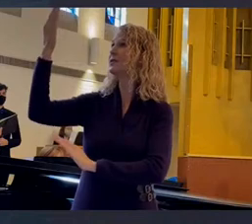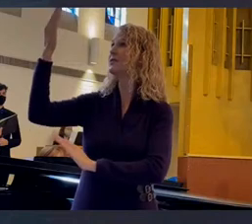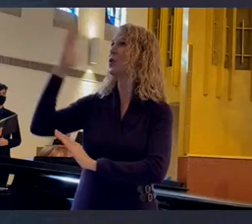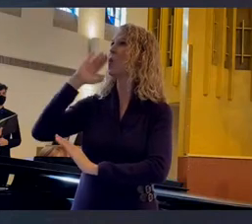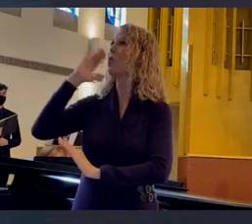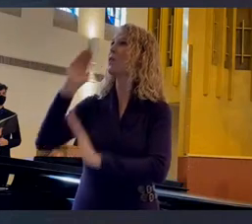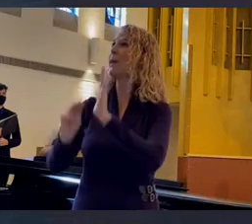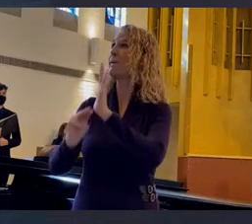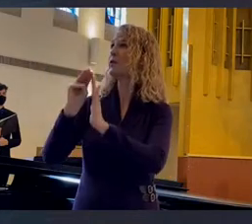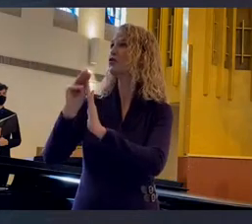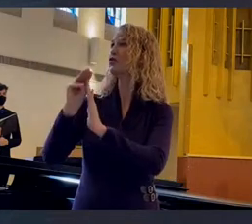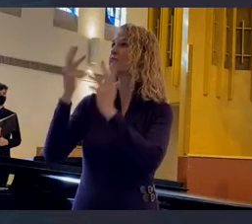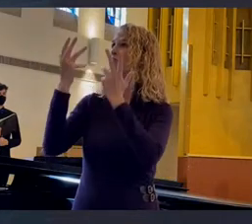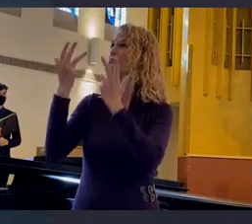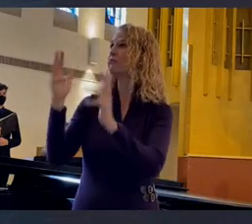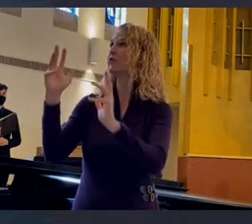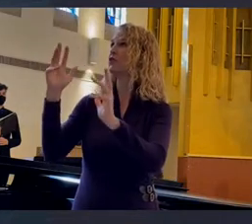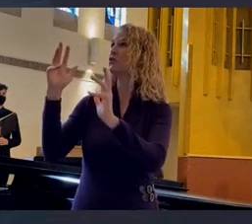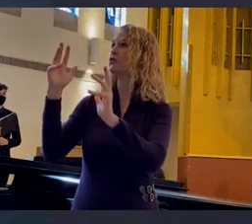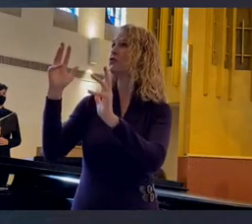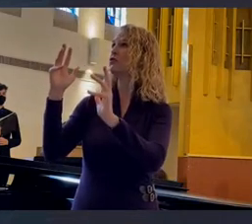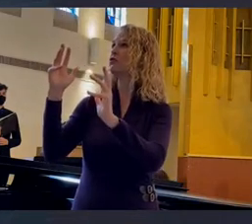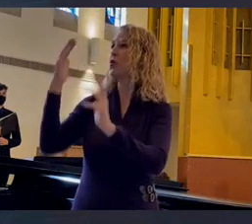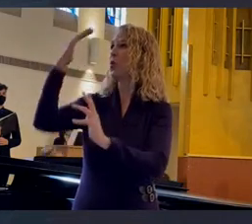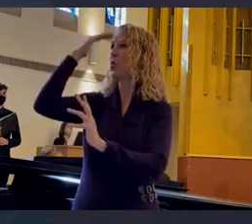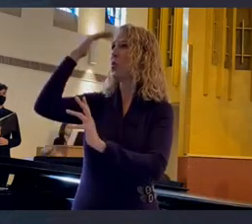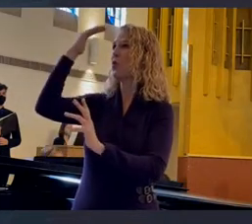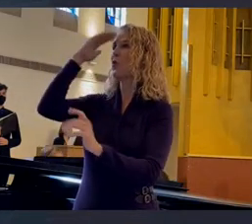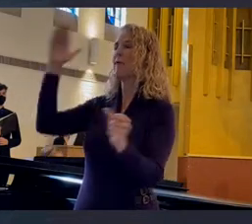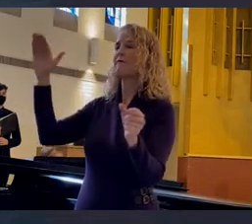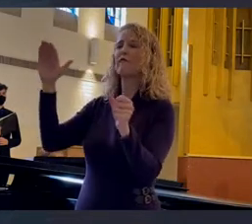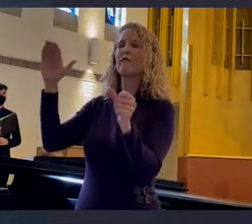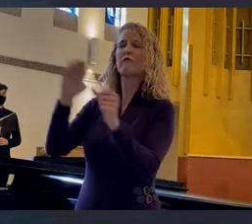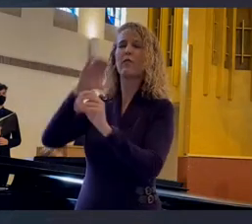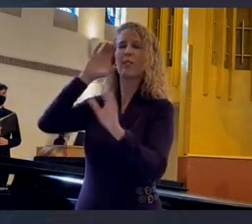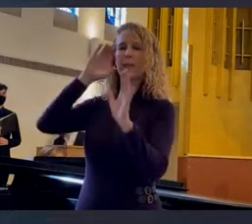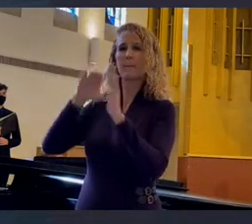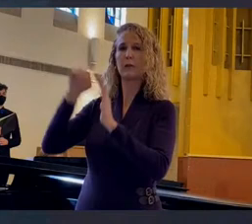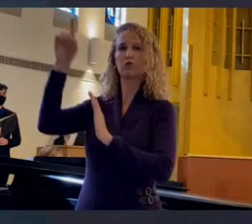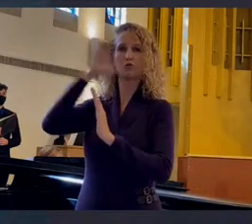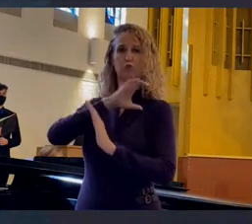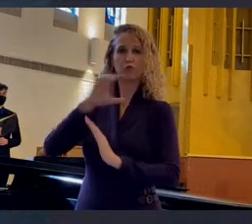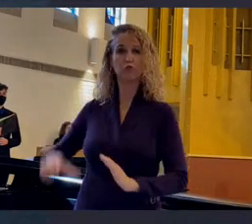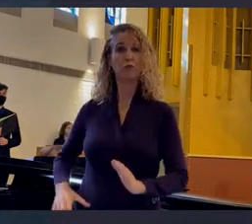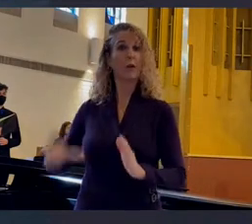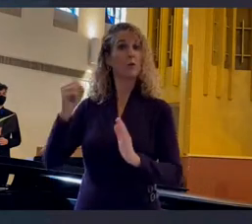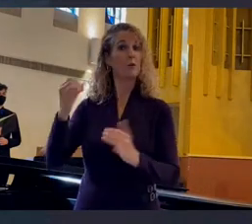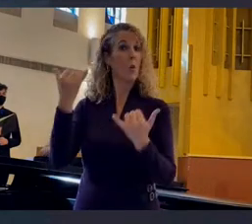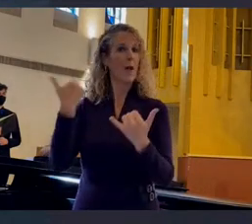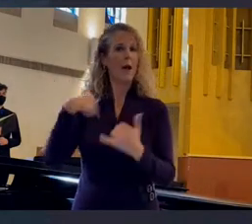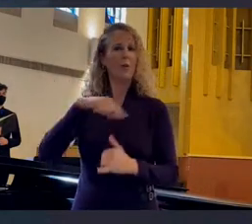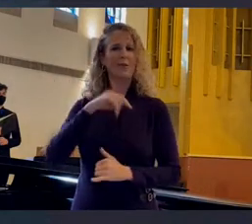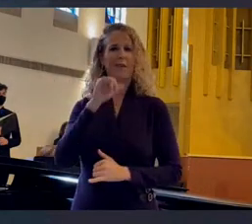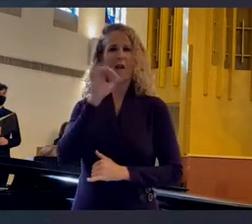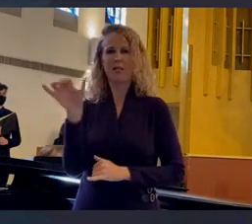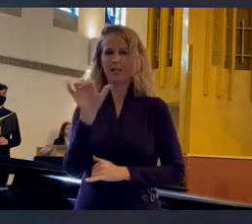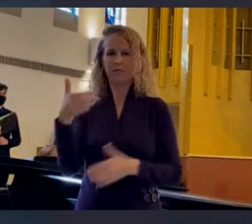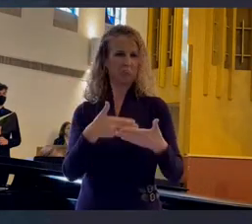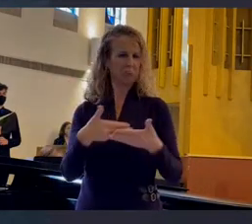to mature manhood, to the extent of the full stature of Christ, so that we may no longer be